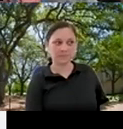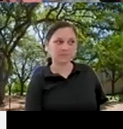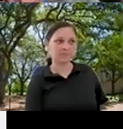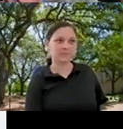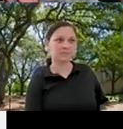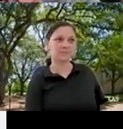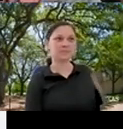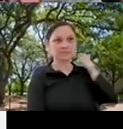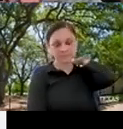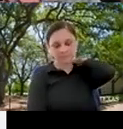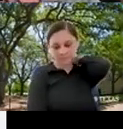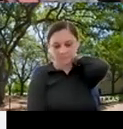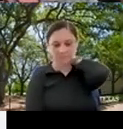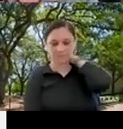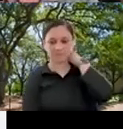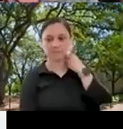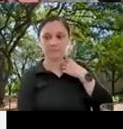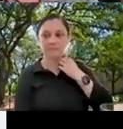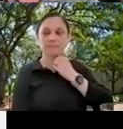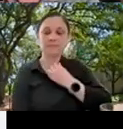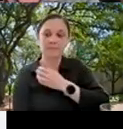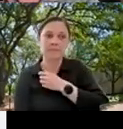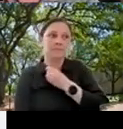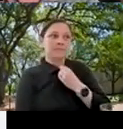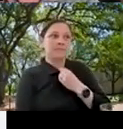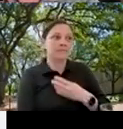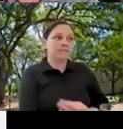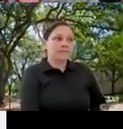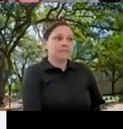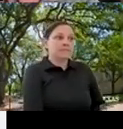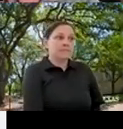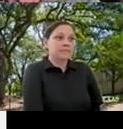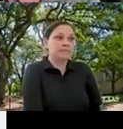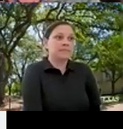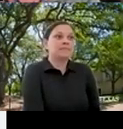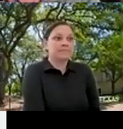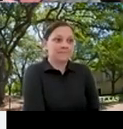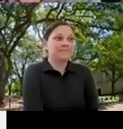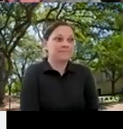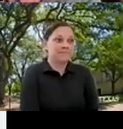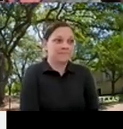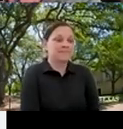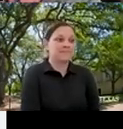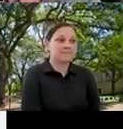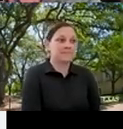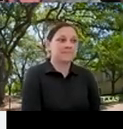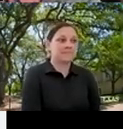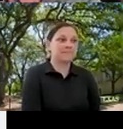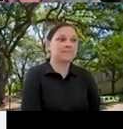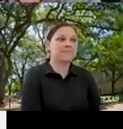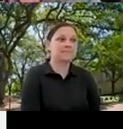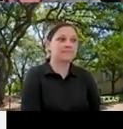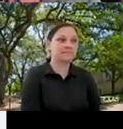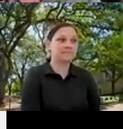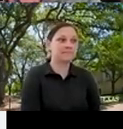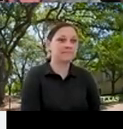about who we can serve, I'm wondering if the needs assessment portion of this project will actually help us get to the